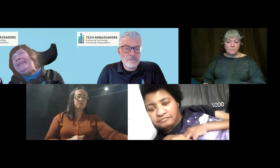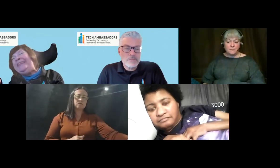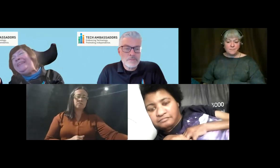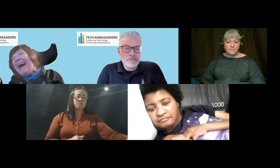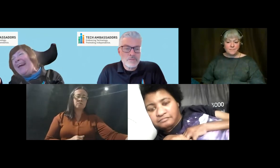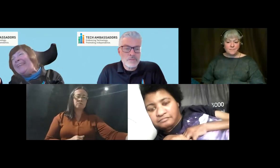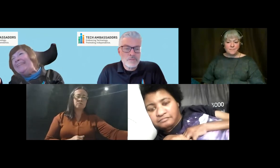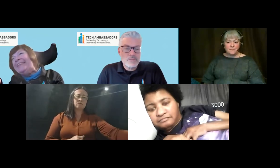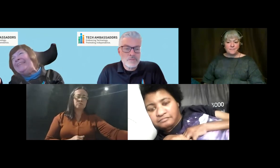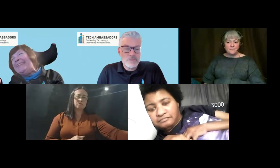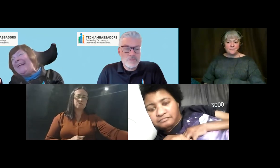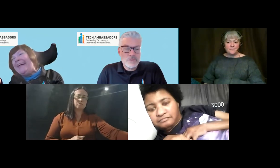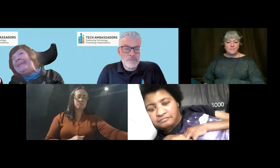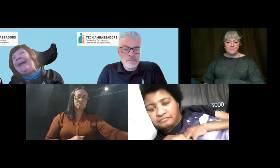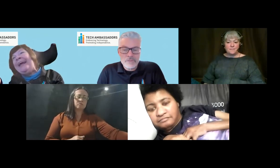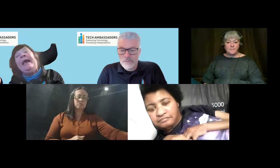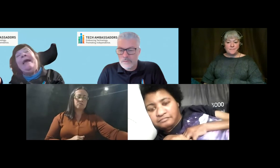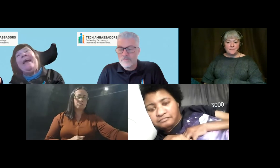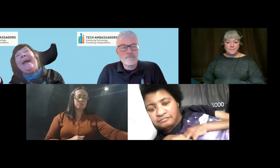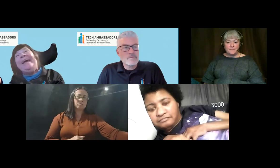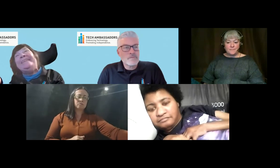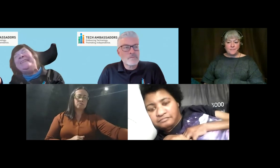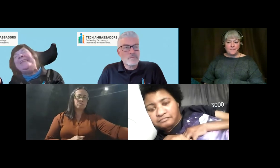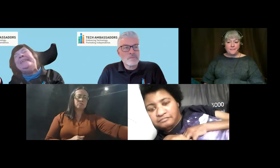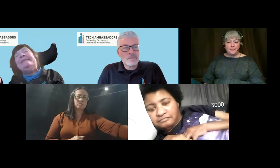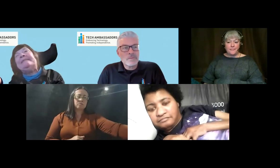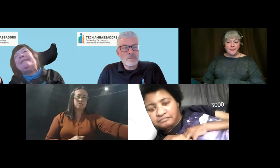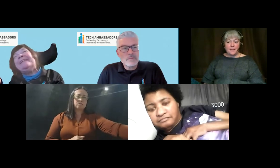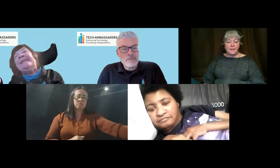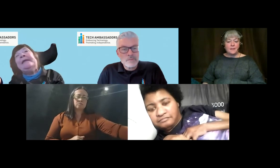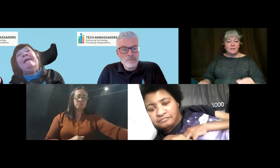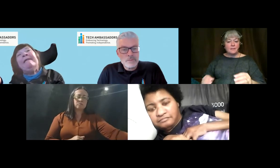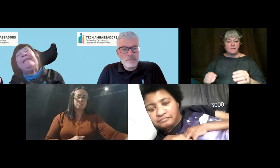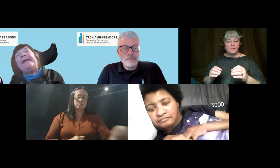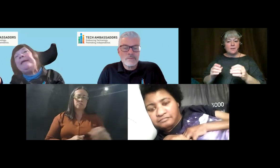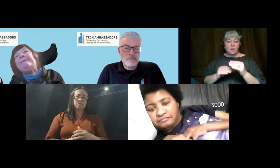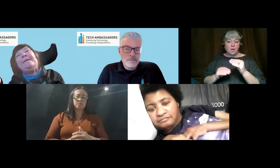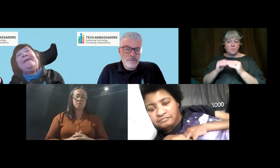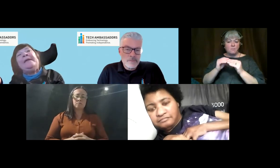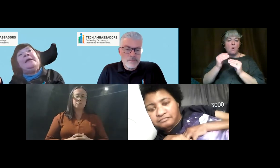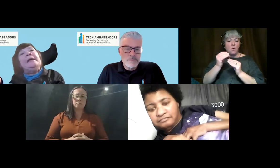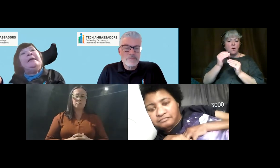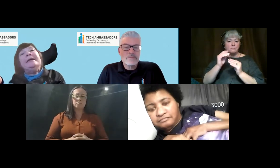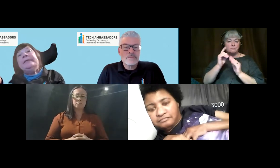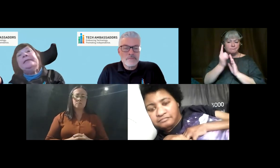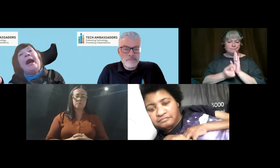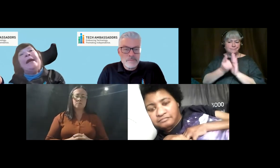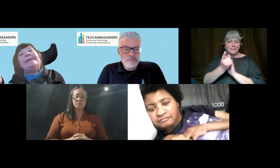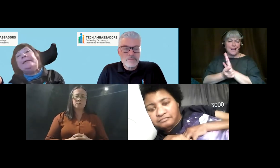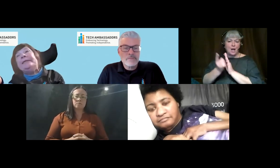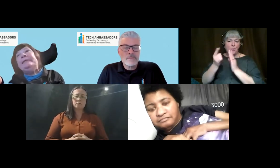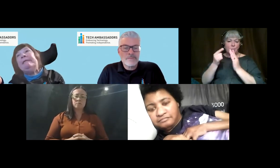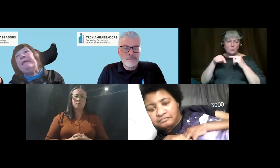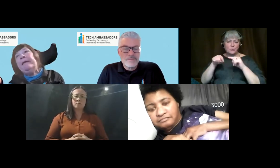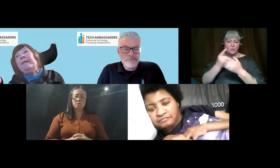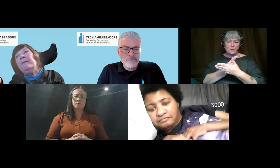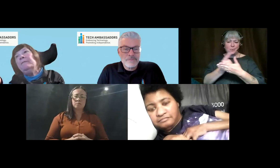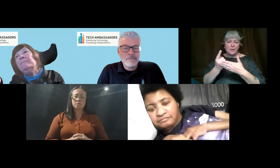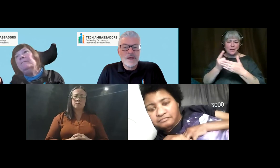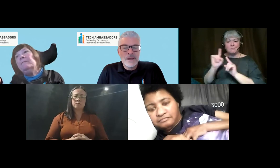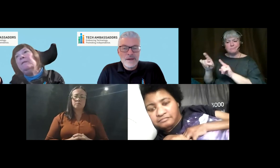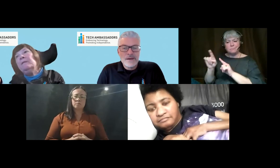than 2 hours a week at physical therapy is not going to do